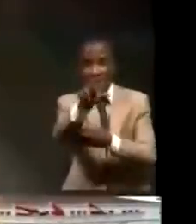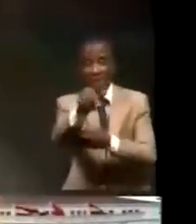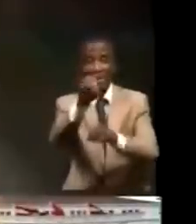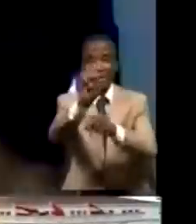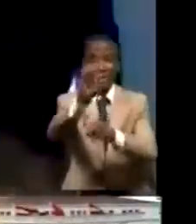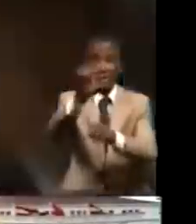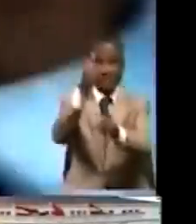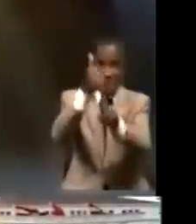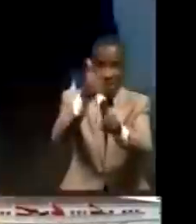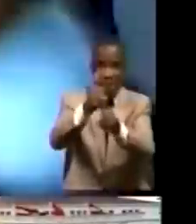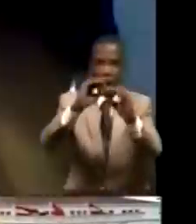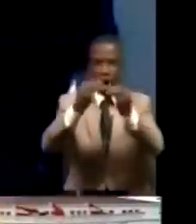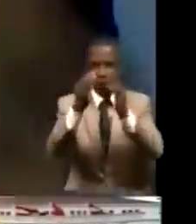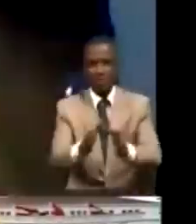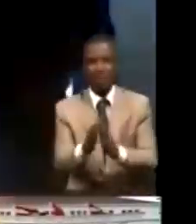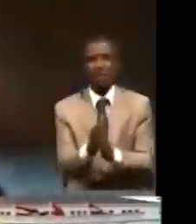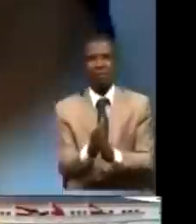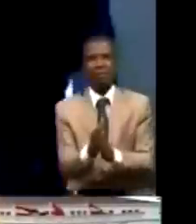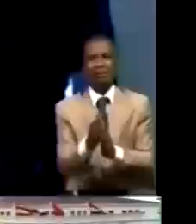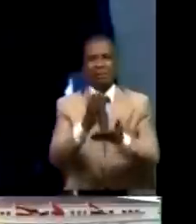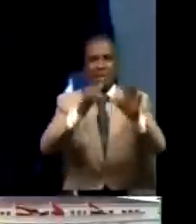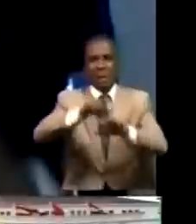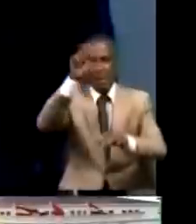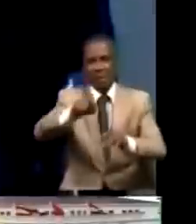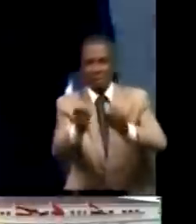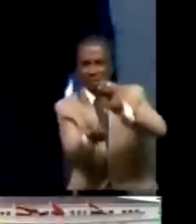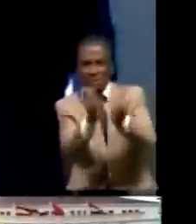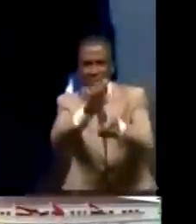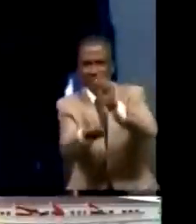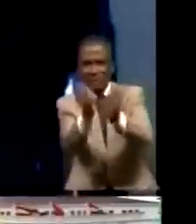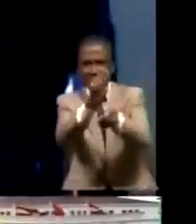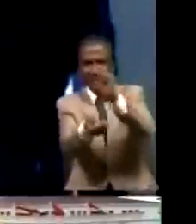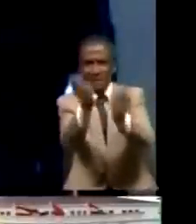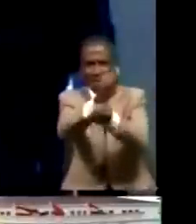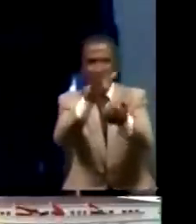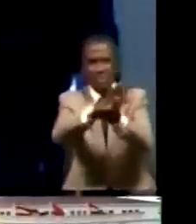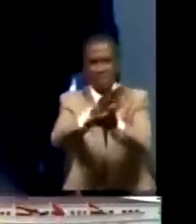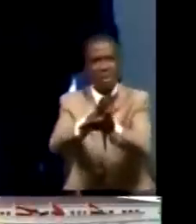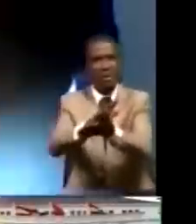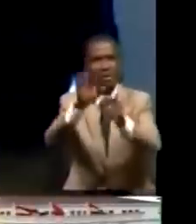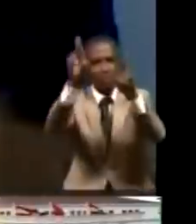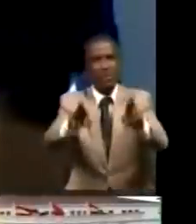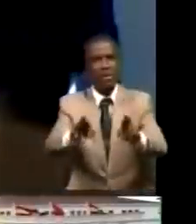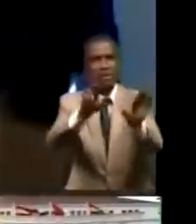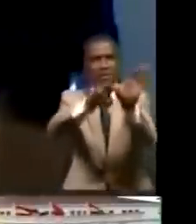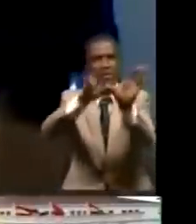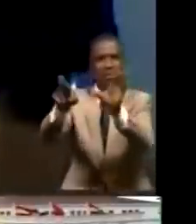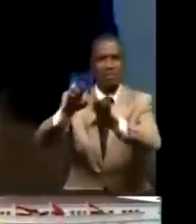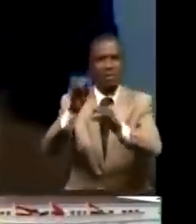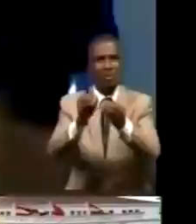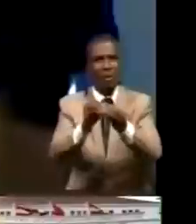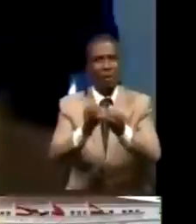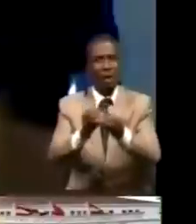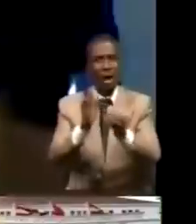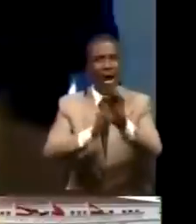its officials found the need to amend summary sheets of the regions. These had already been signed by the